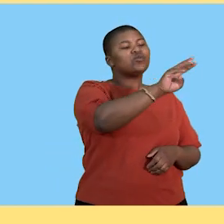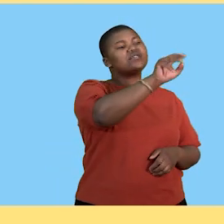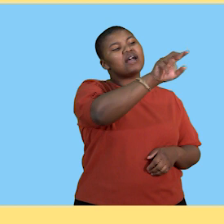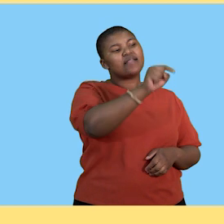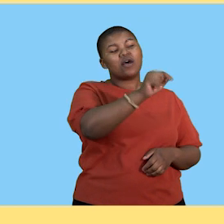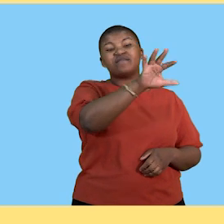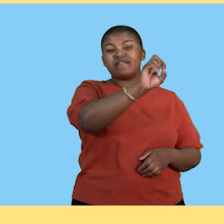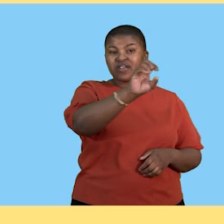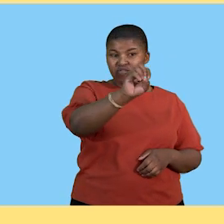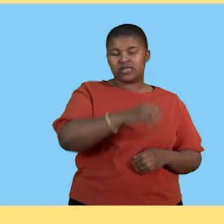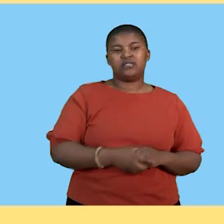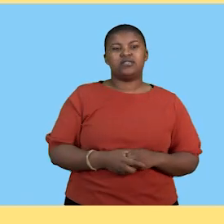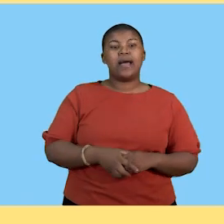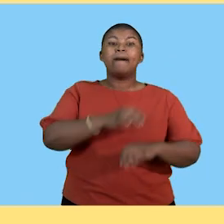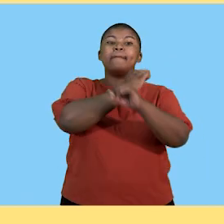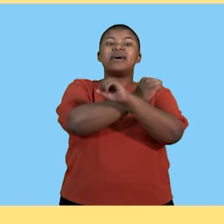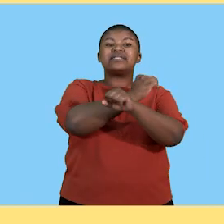say 49.5.